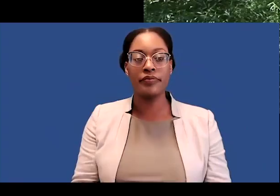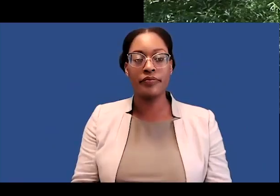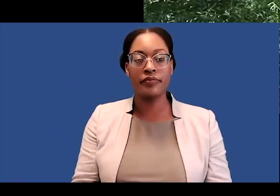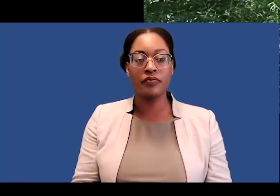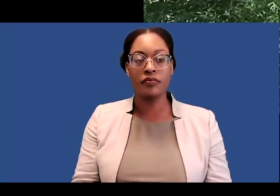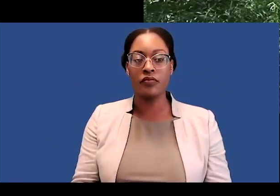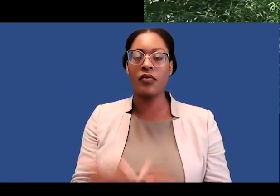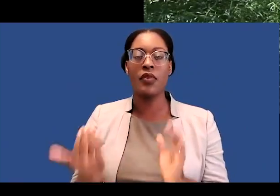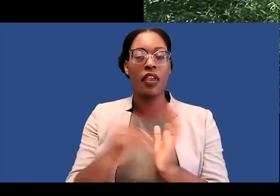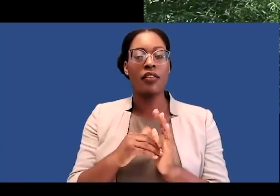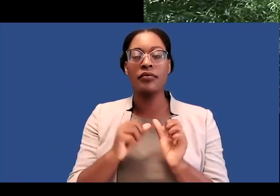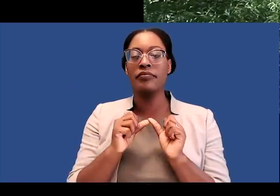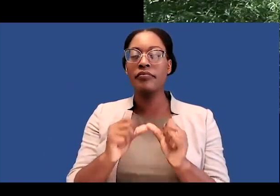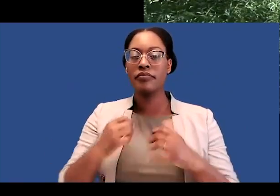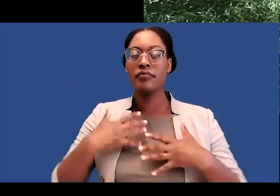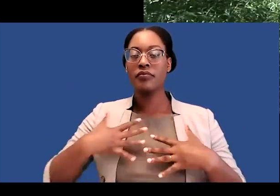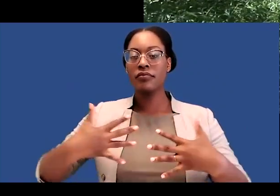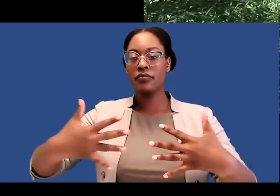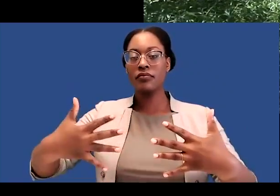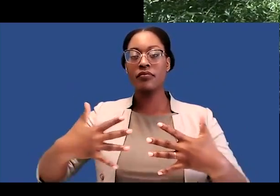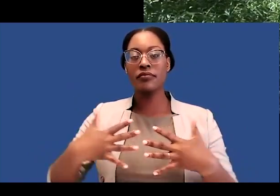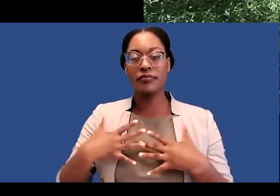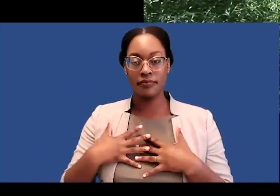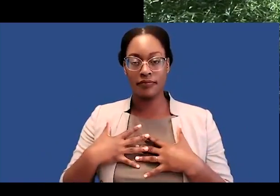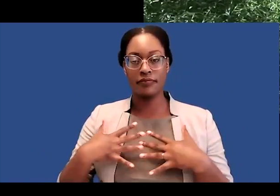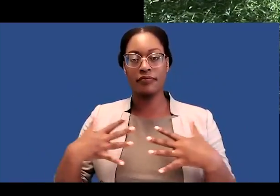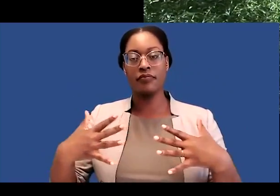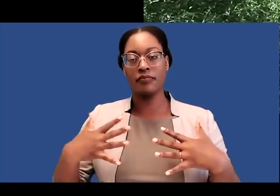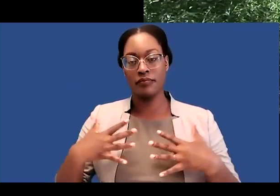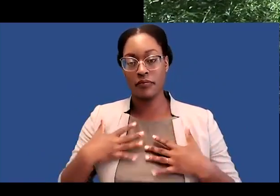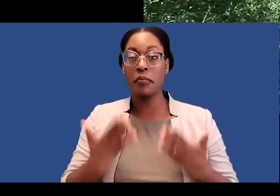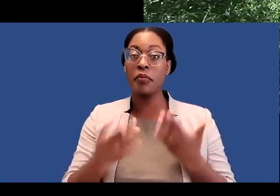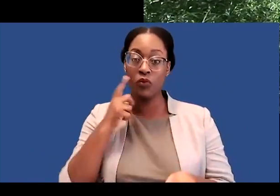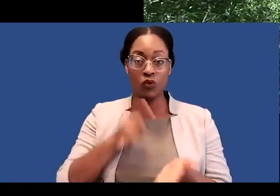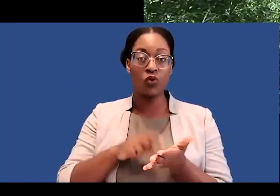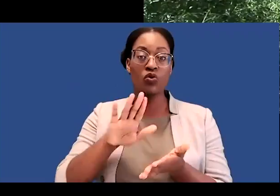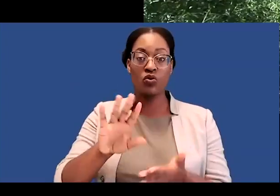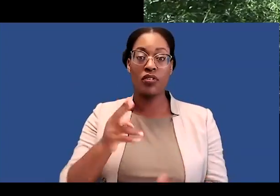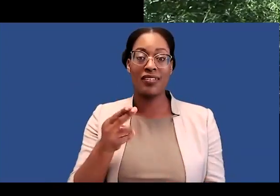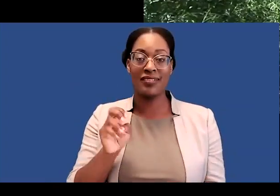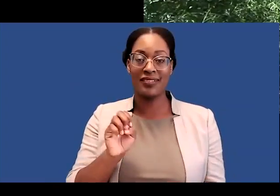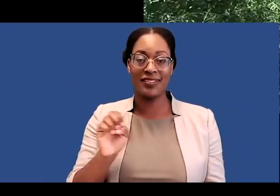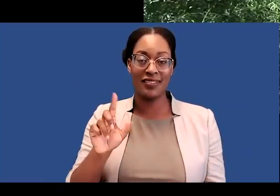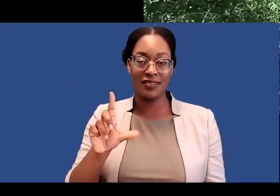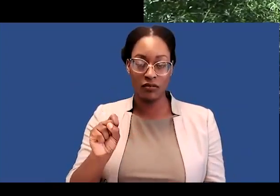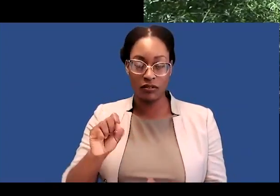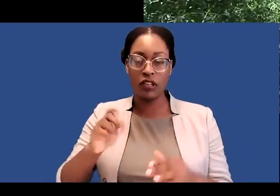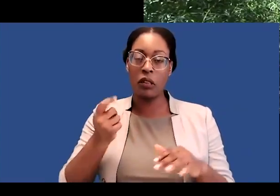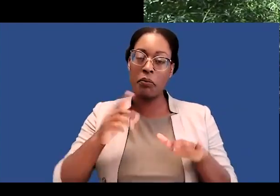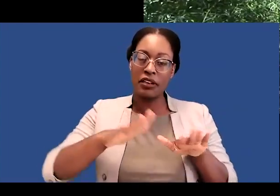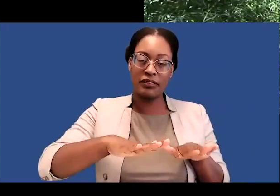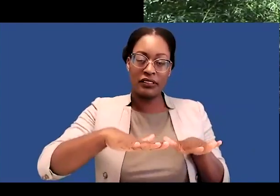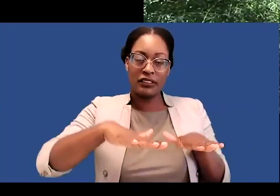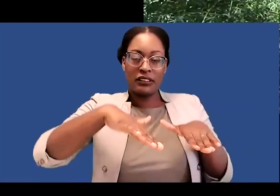And again, just breathe here. You might have noticed the heels lifted a little bit. That's okay. If you can lower